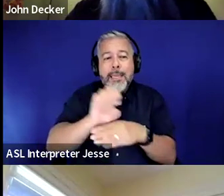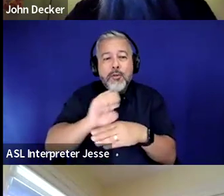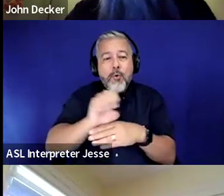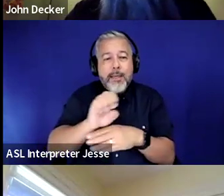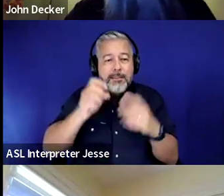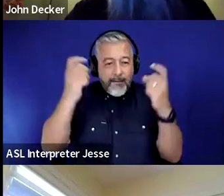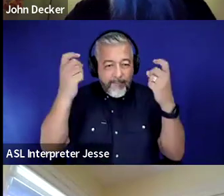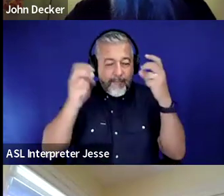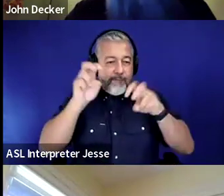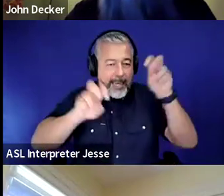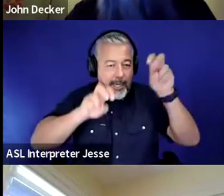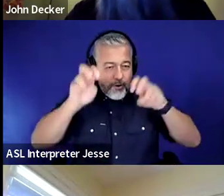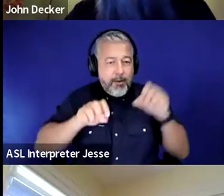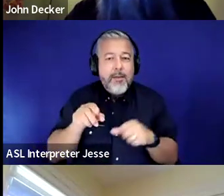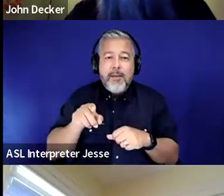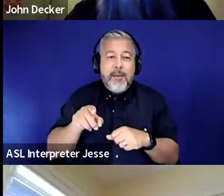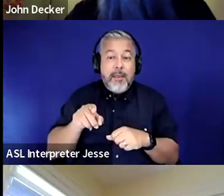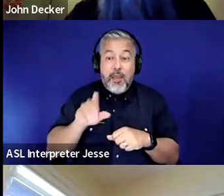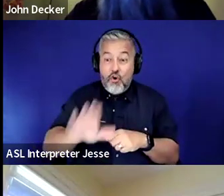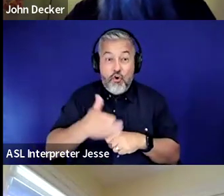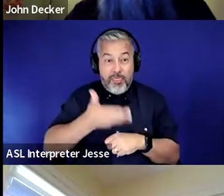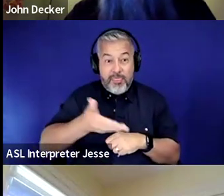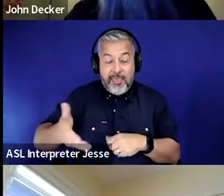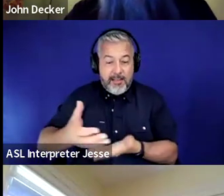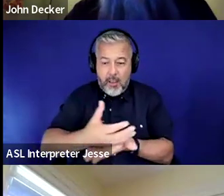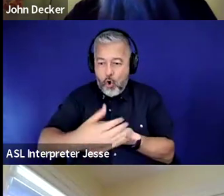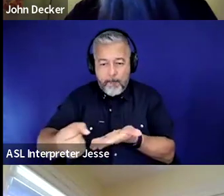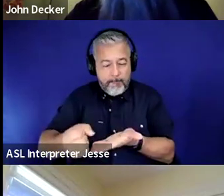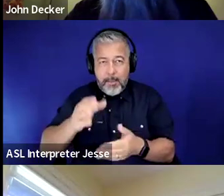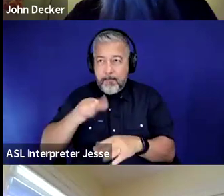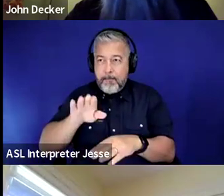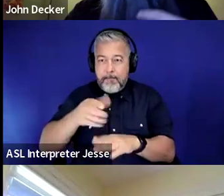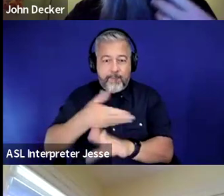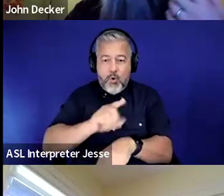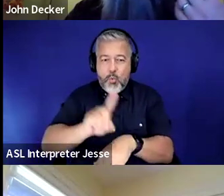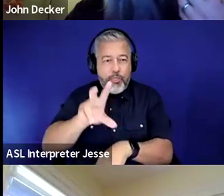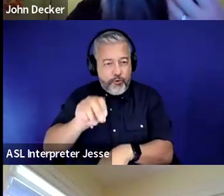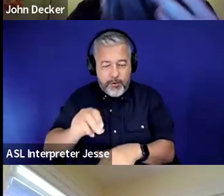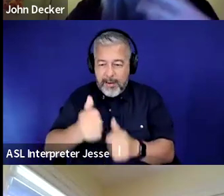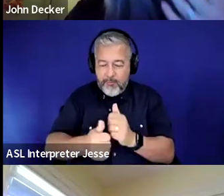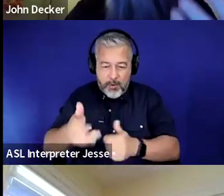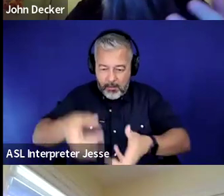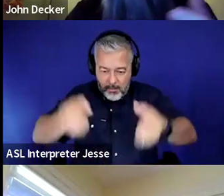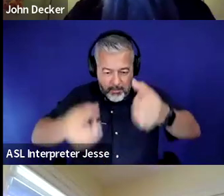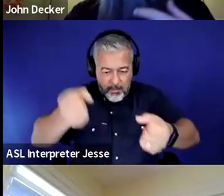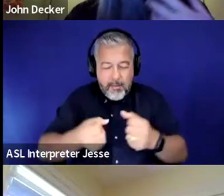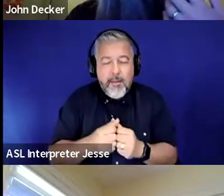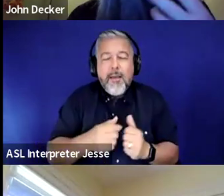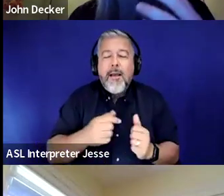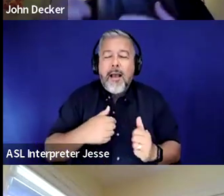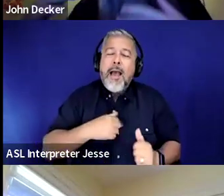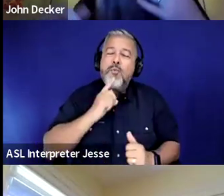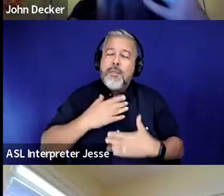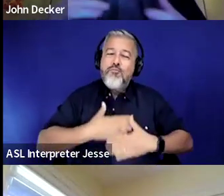got completely cleaned out of her items, I think by like 1:30. And what I appreciated too is